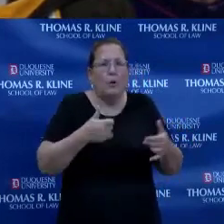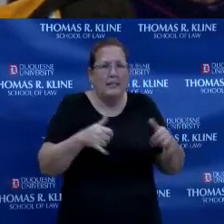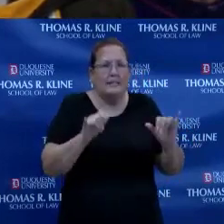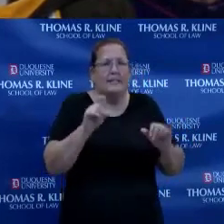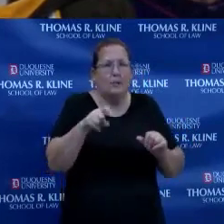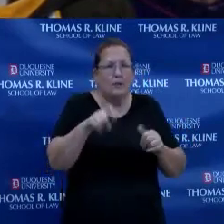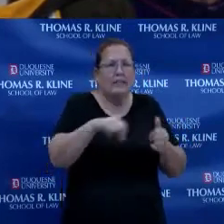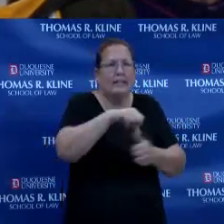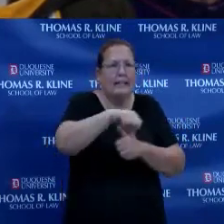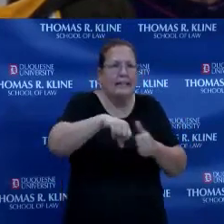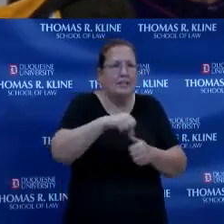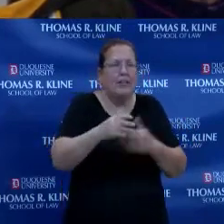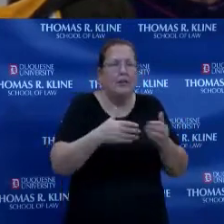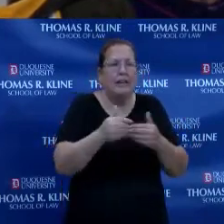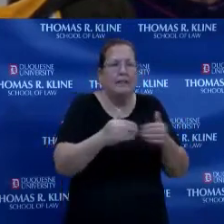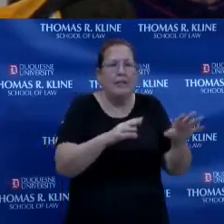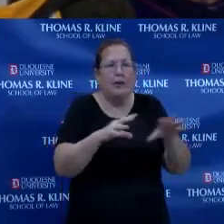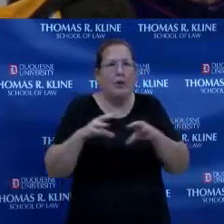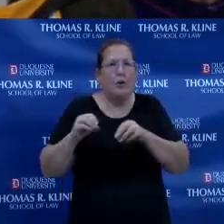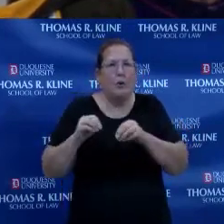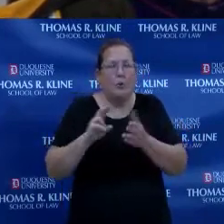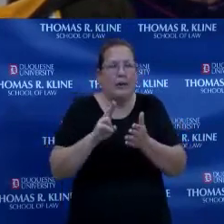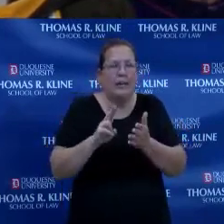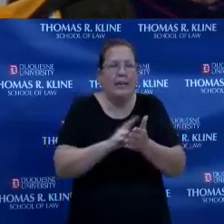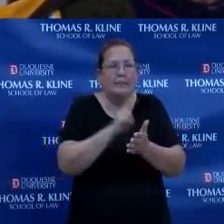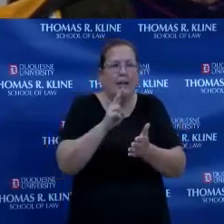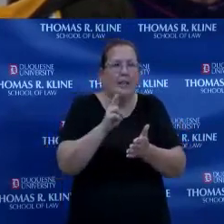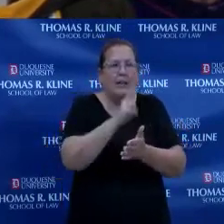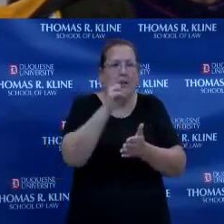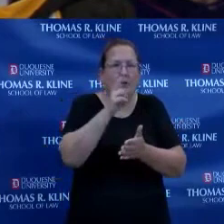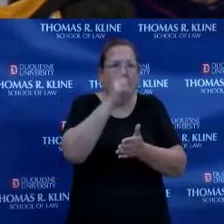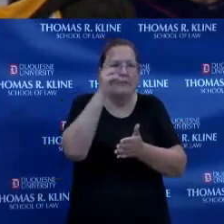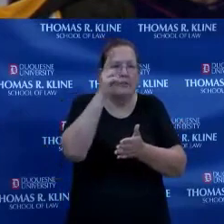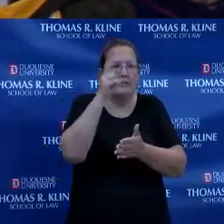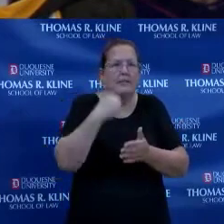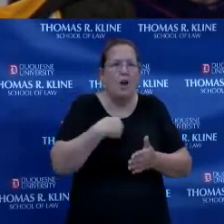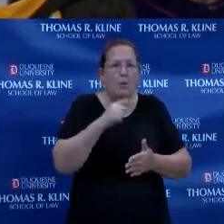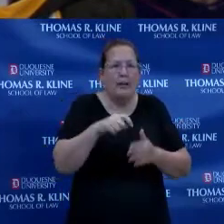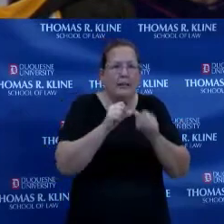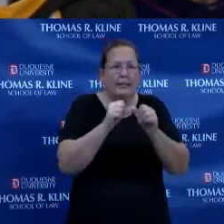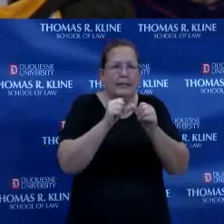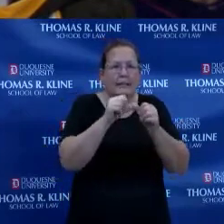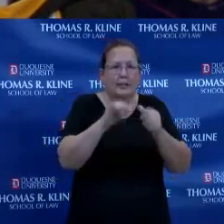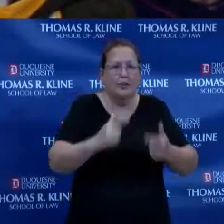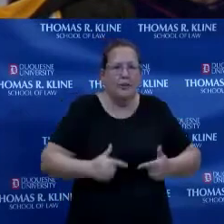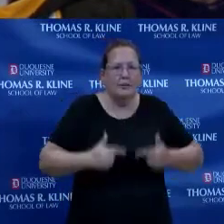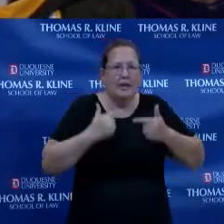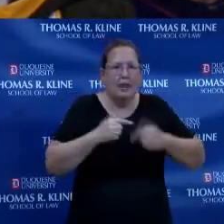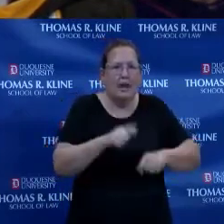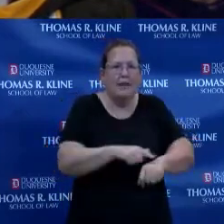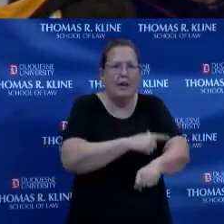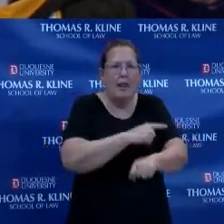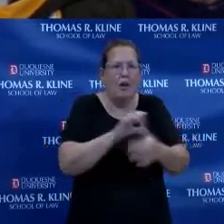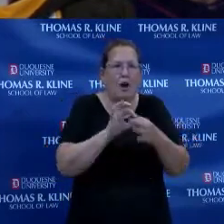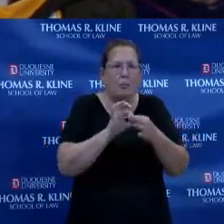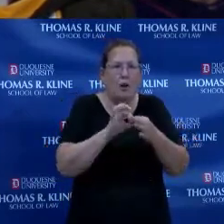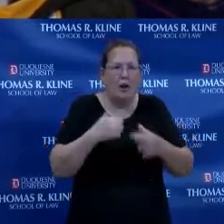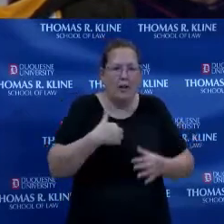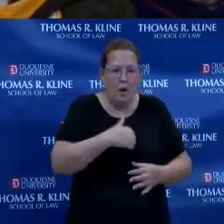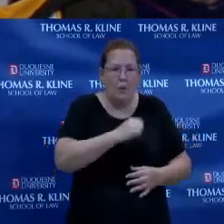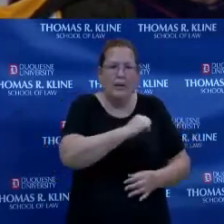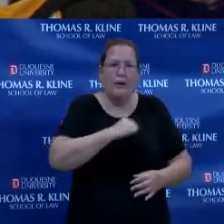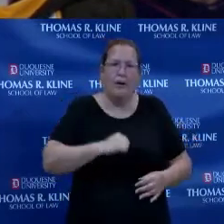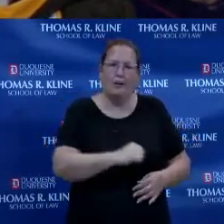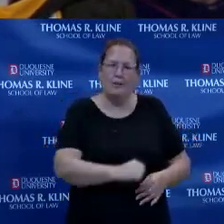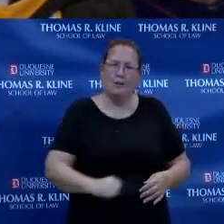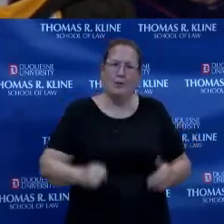campus. Let us continue to foster and build this lifelong bond. We are superhumans, as